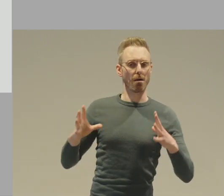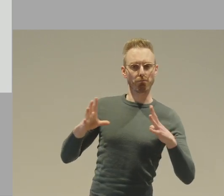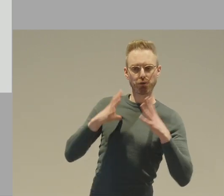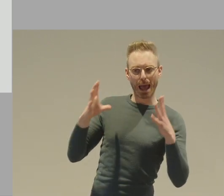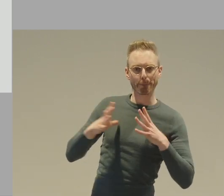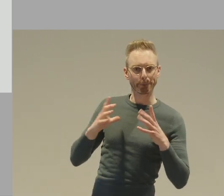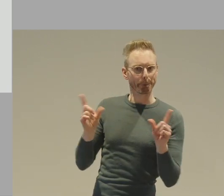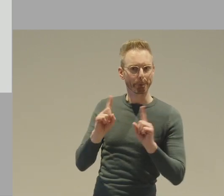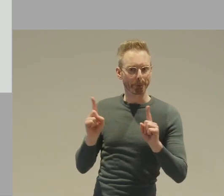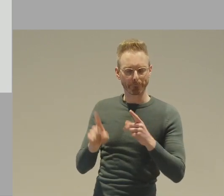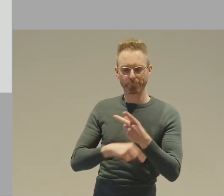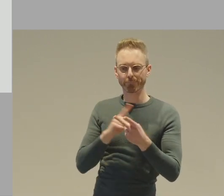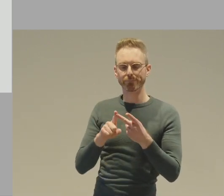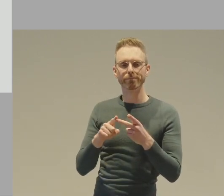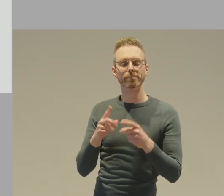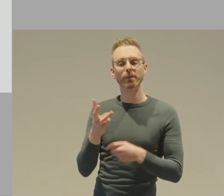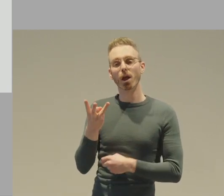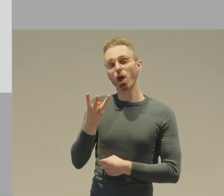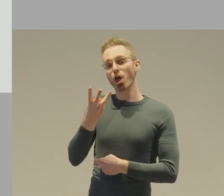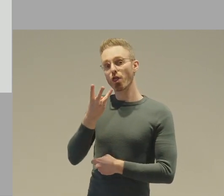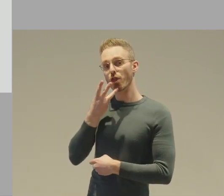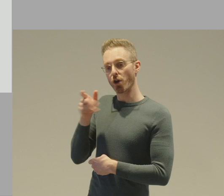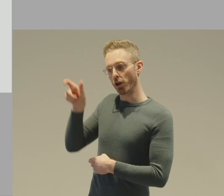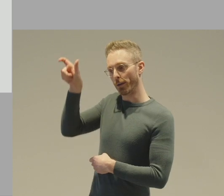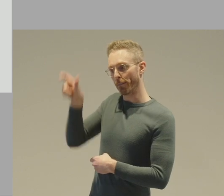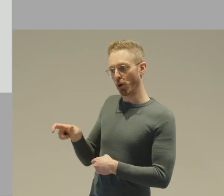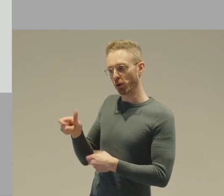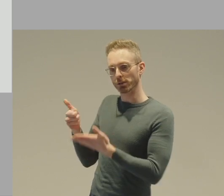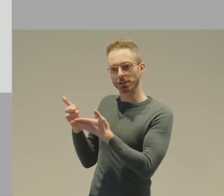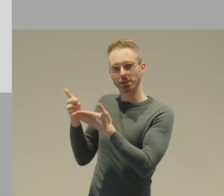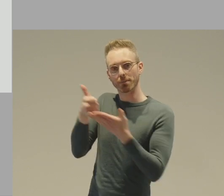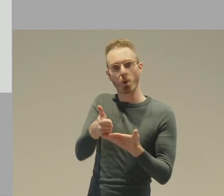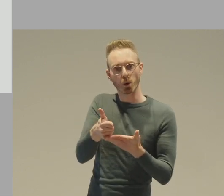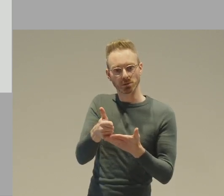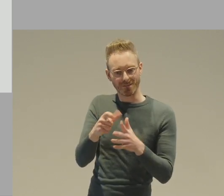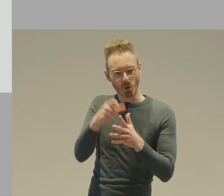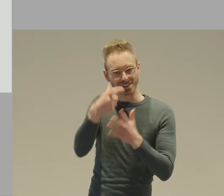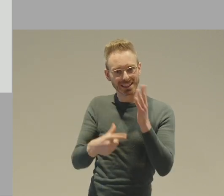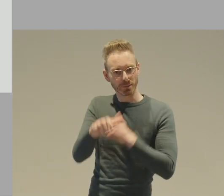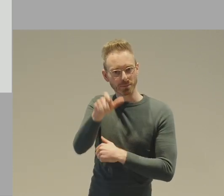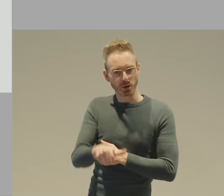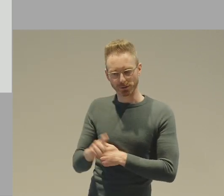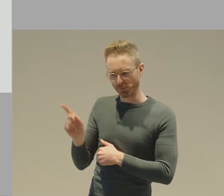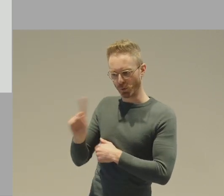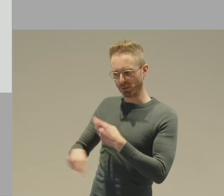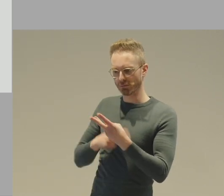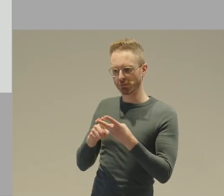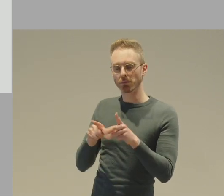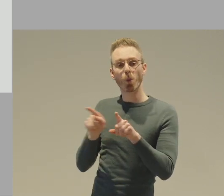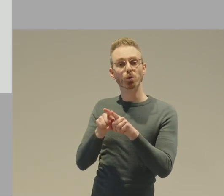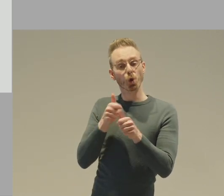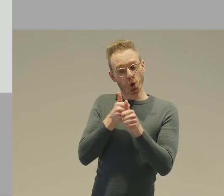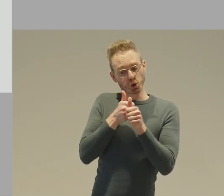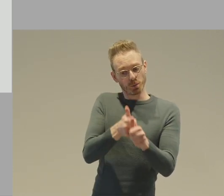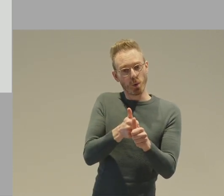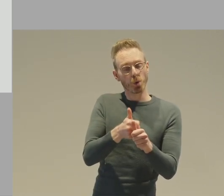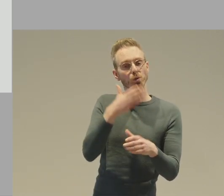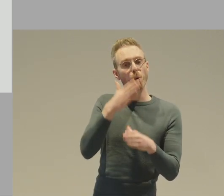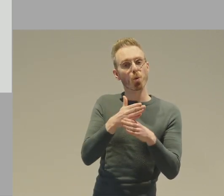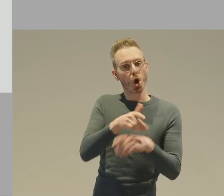third-party support and how it's specific for learning disabled people. We're going to look at what's called a support worker record of tasks, which